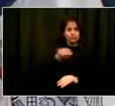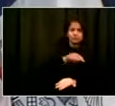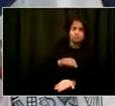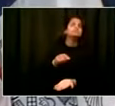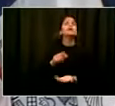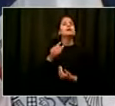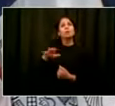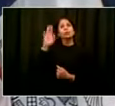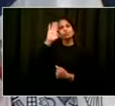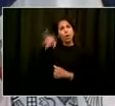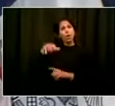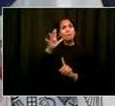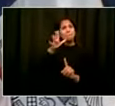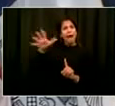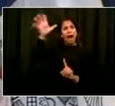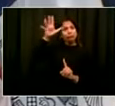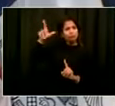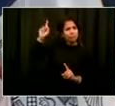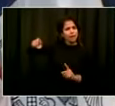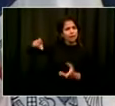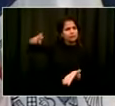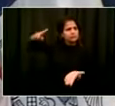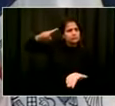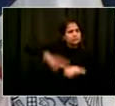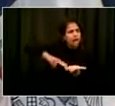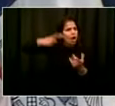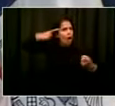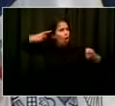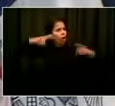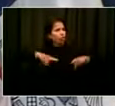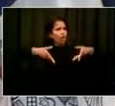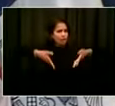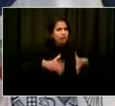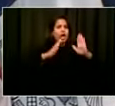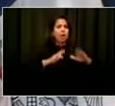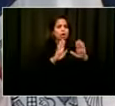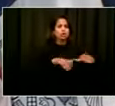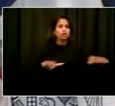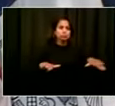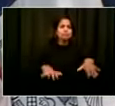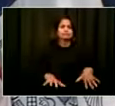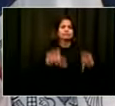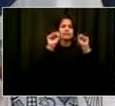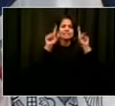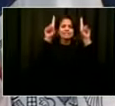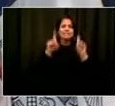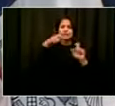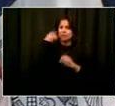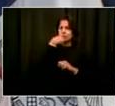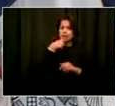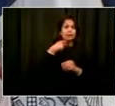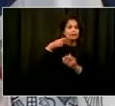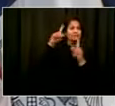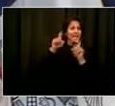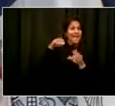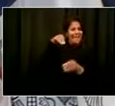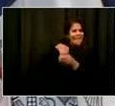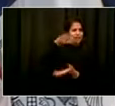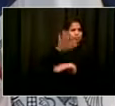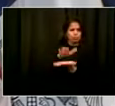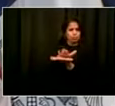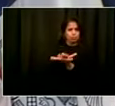if your number comes up in this random choice and you haven't filled out the form at this point, has anyone been forced to go